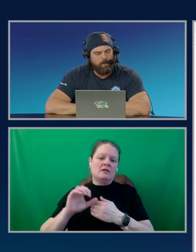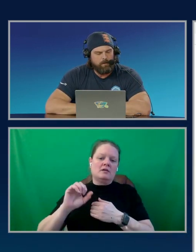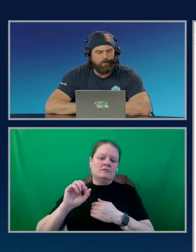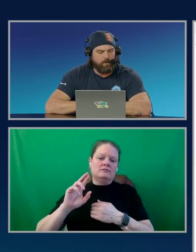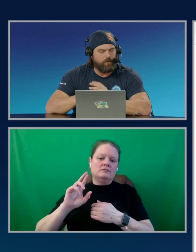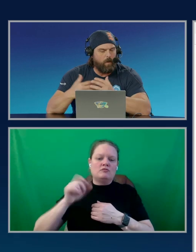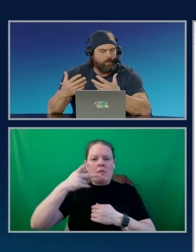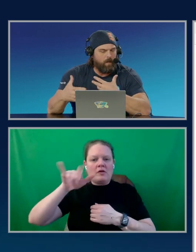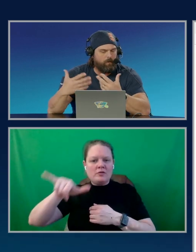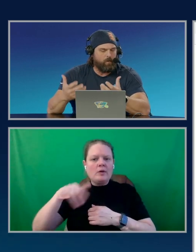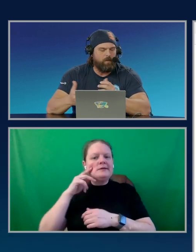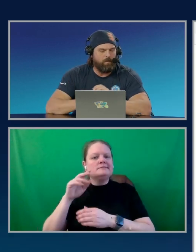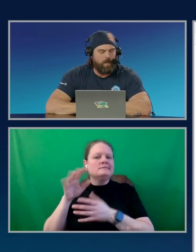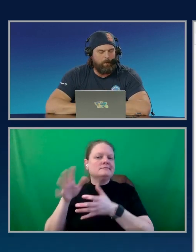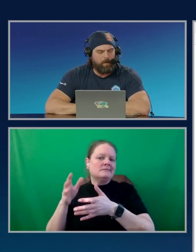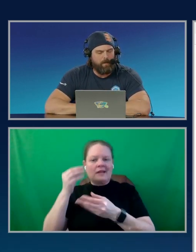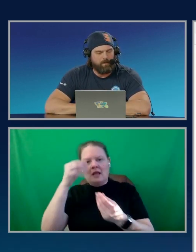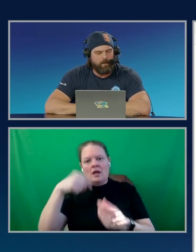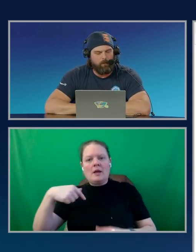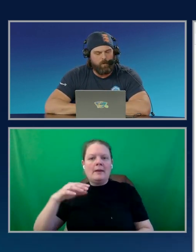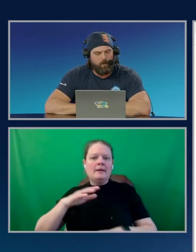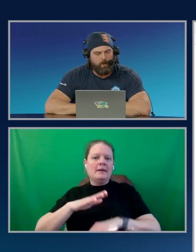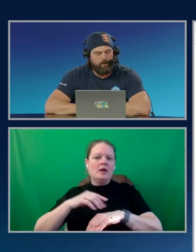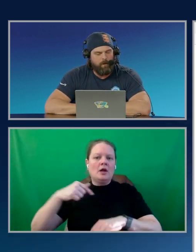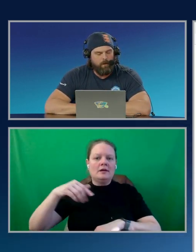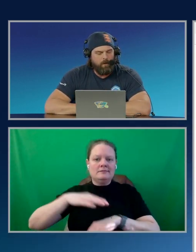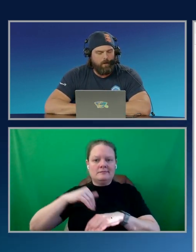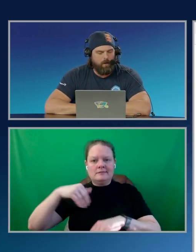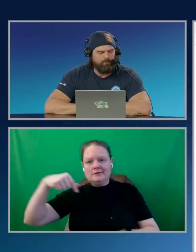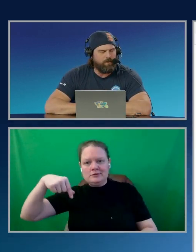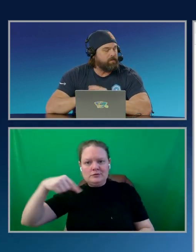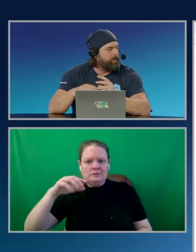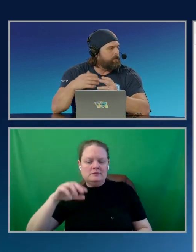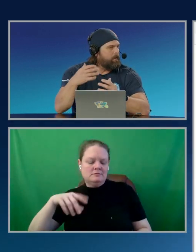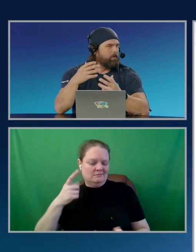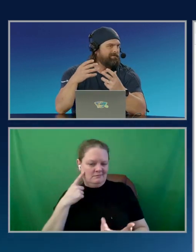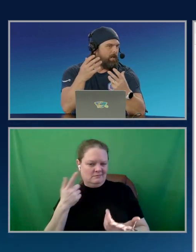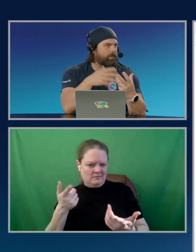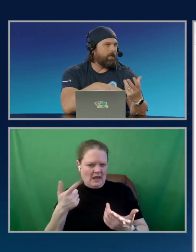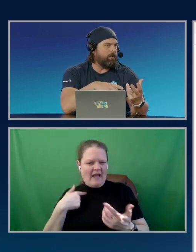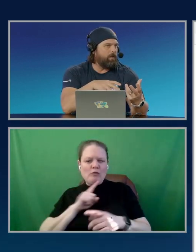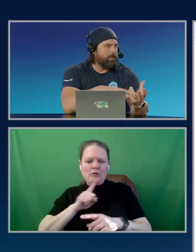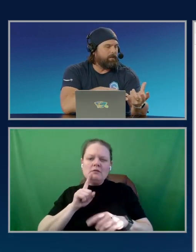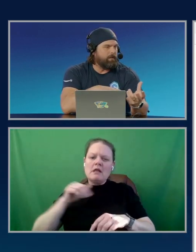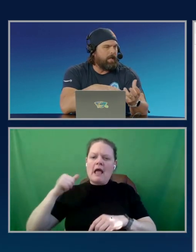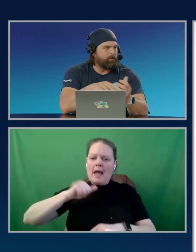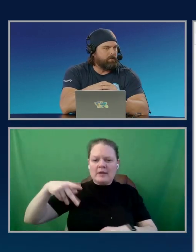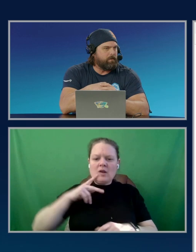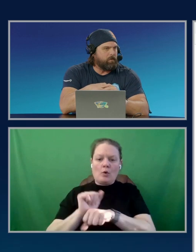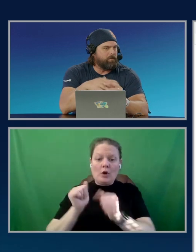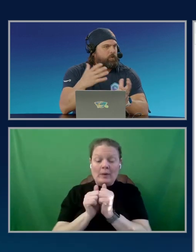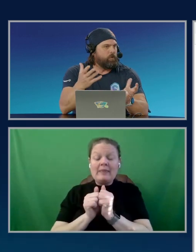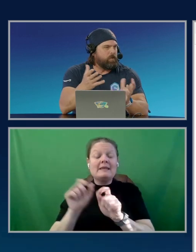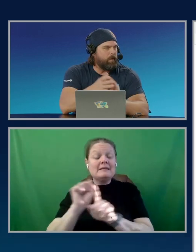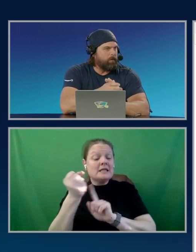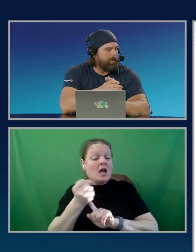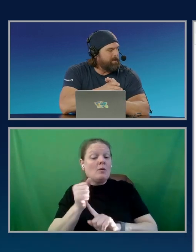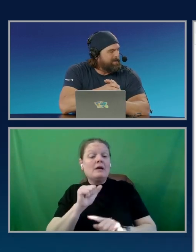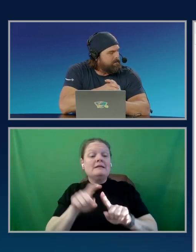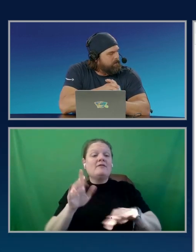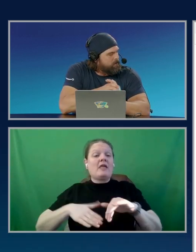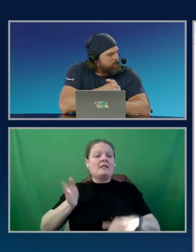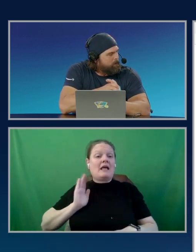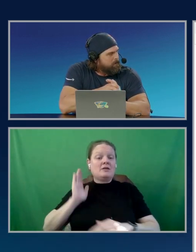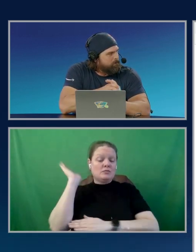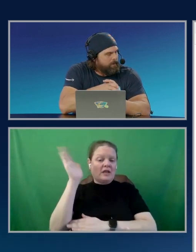VMS. Just want to show I do have a real application that I'm working with. The scenario, unlike the last presenter was a junior developer, I'm